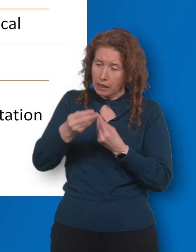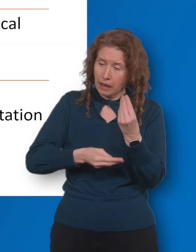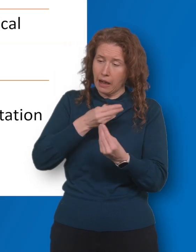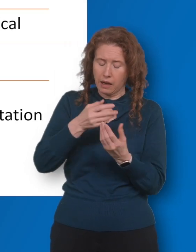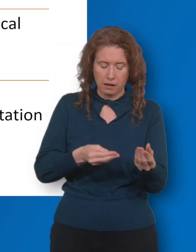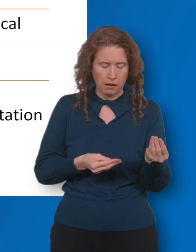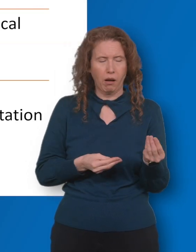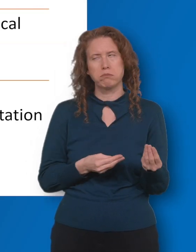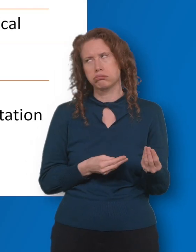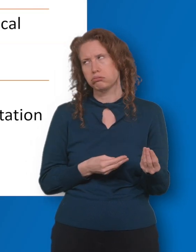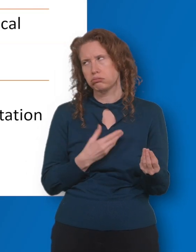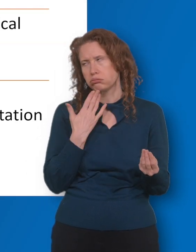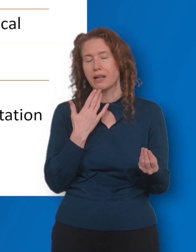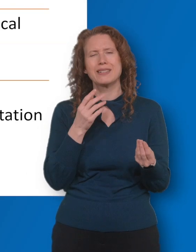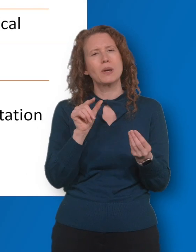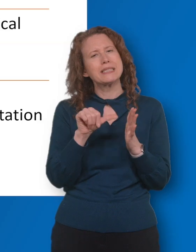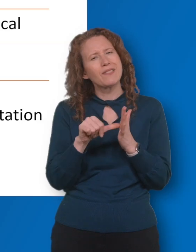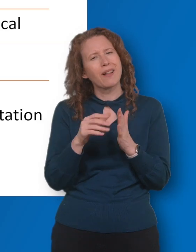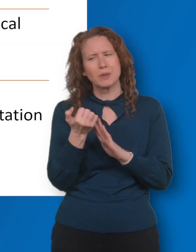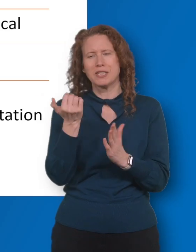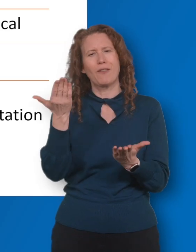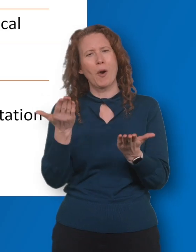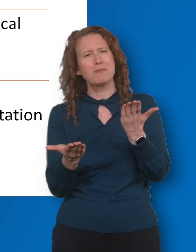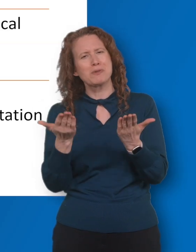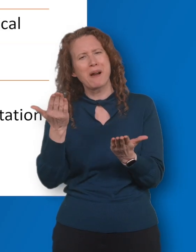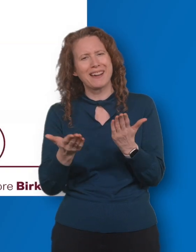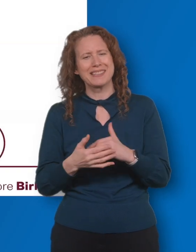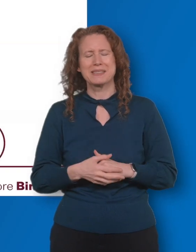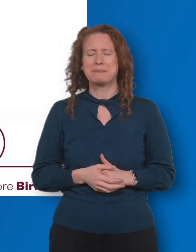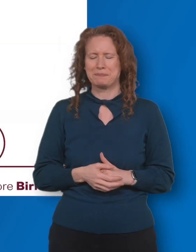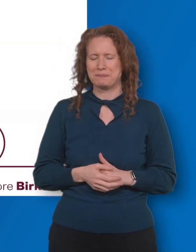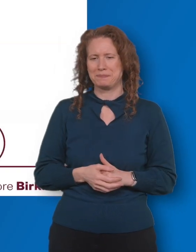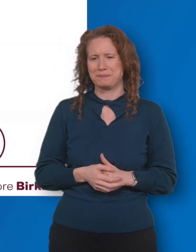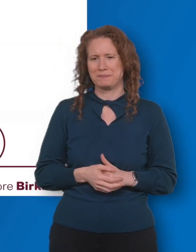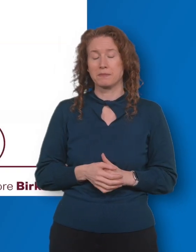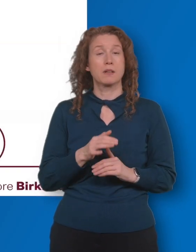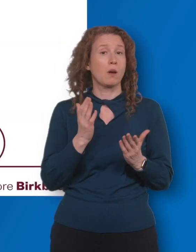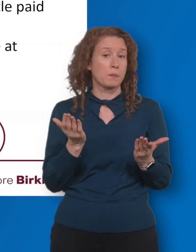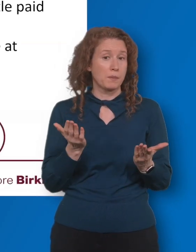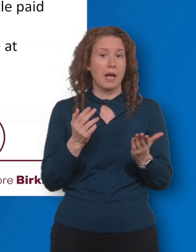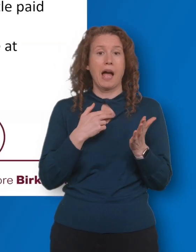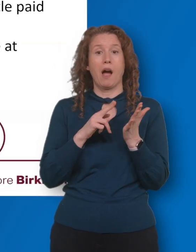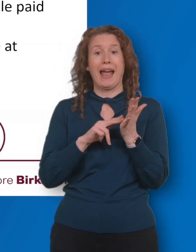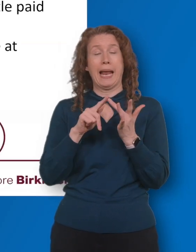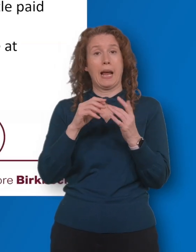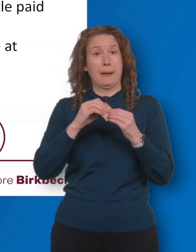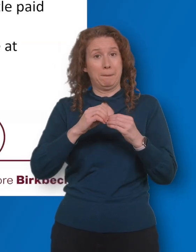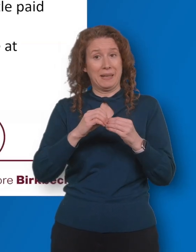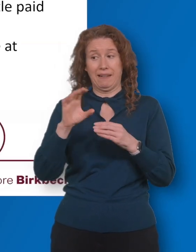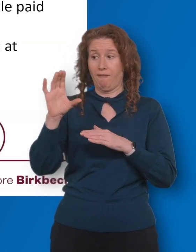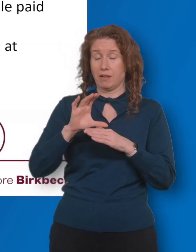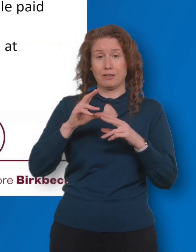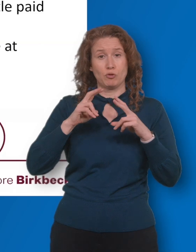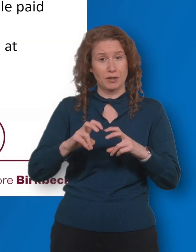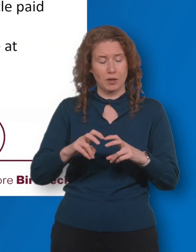a fine compromise to be sought. So our NIB-founded research, how am I doing for time? I think I'm